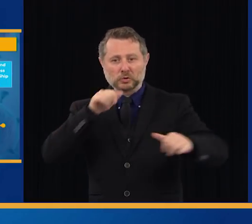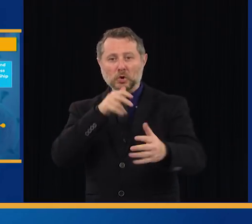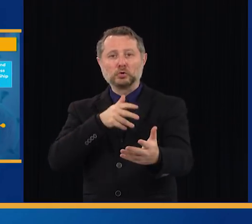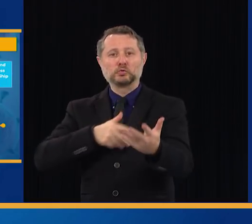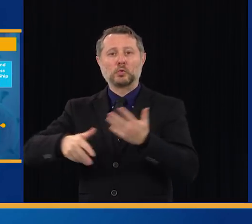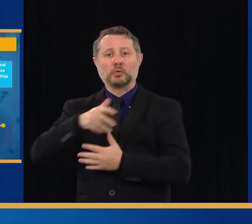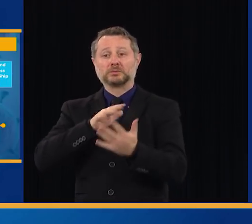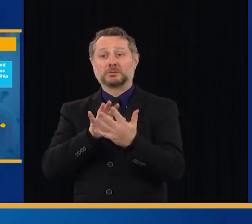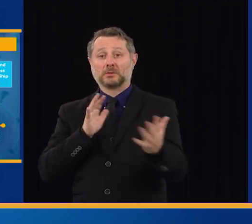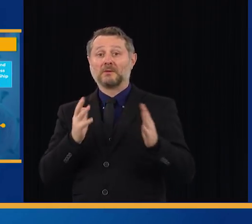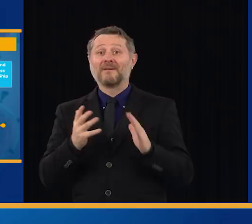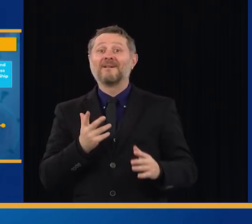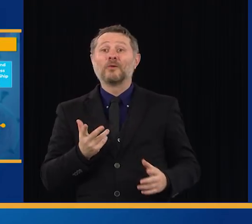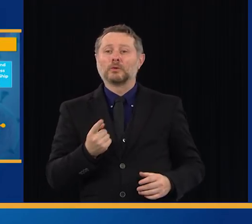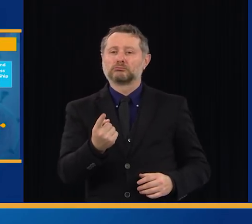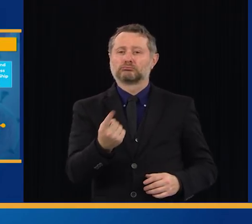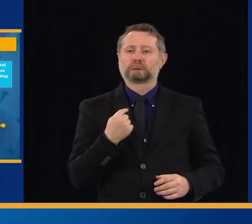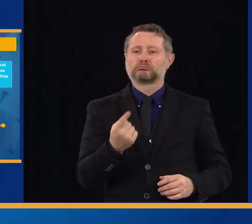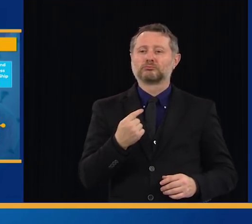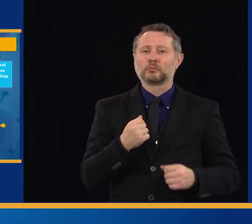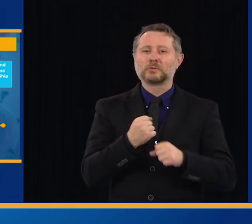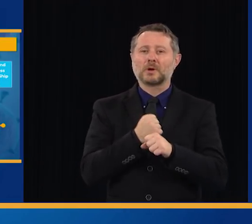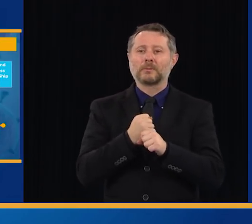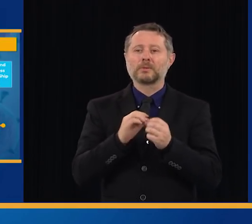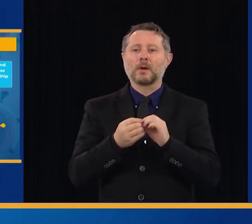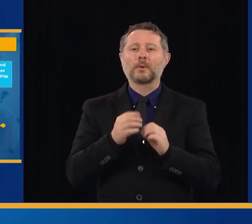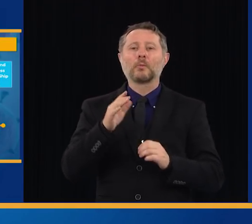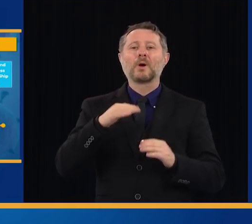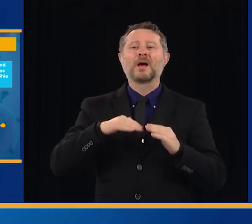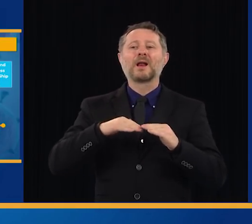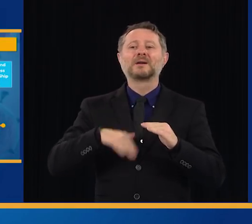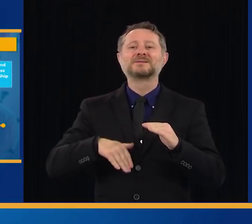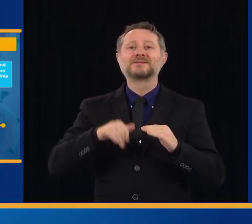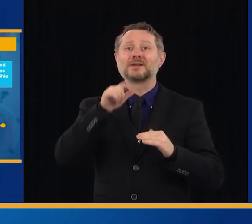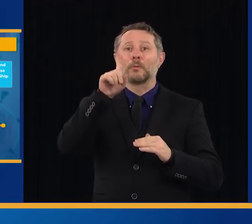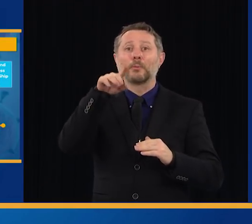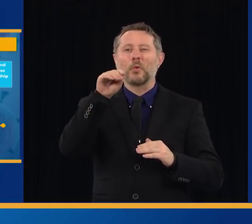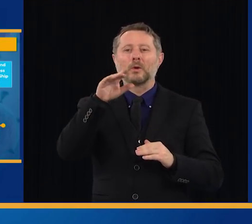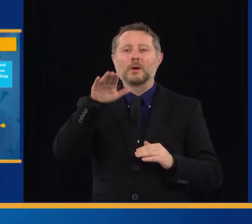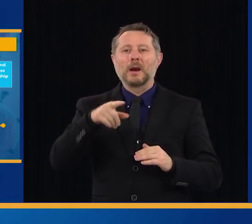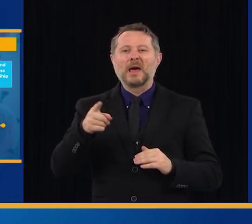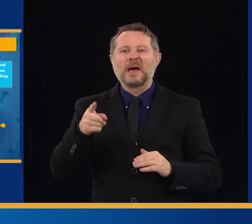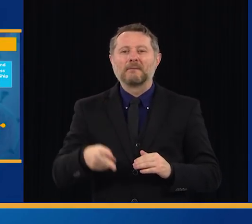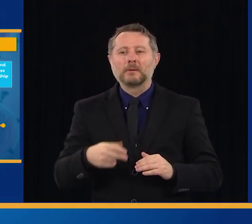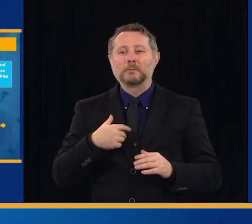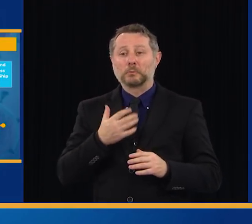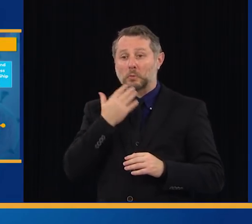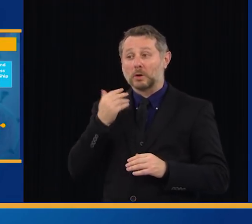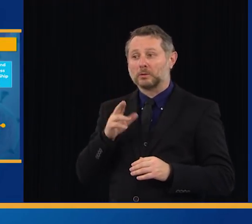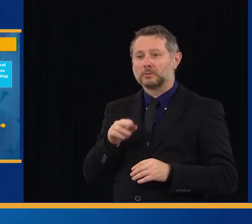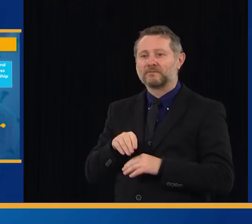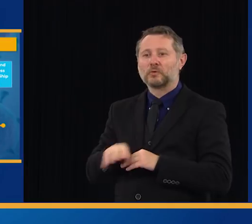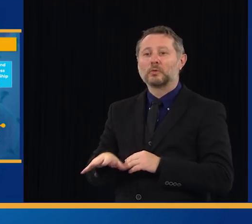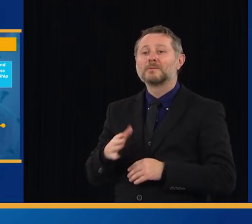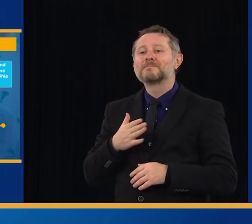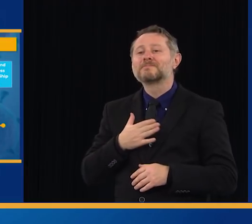brought it to less than 1. Our infection spread rate is 0.9,